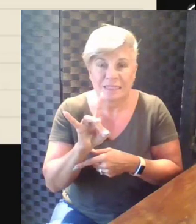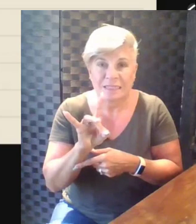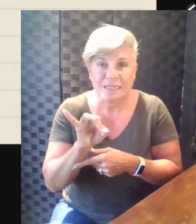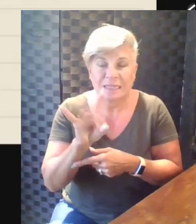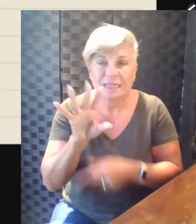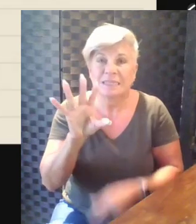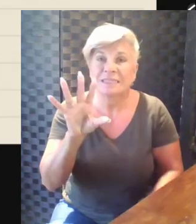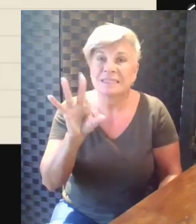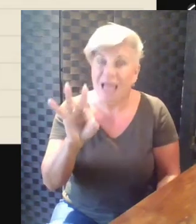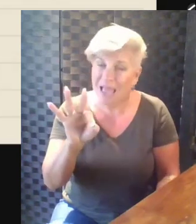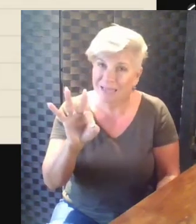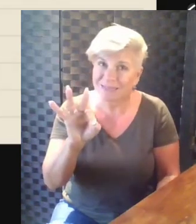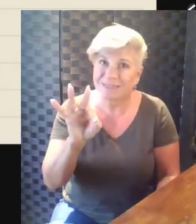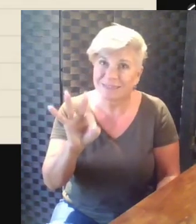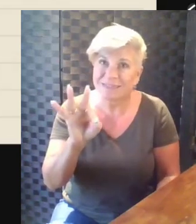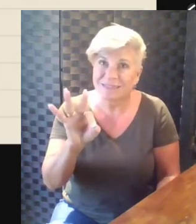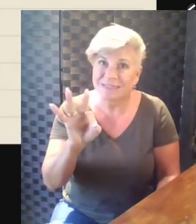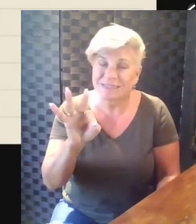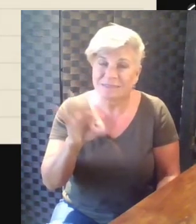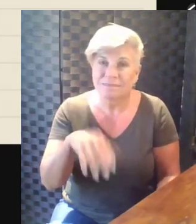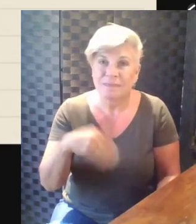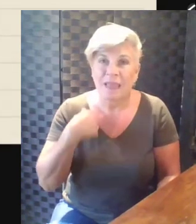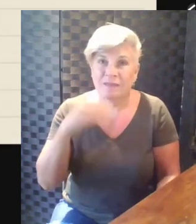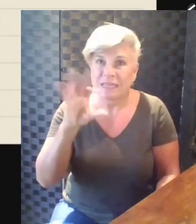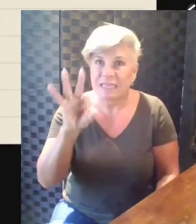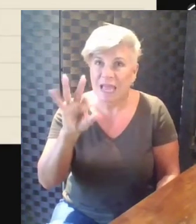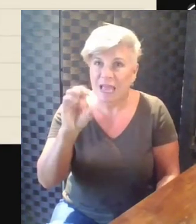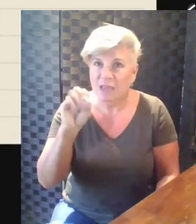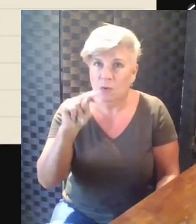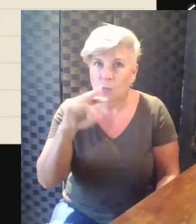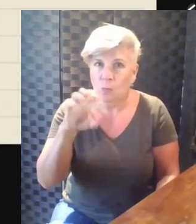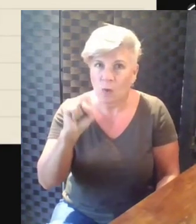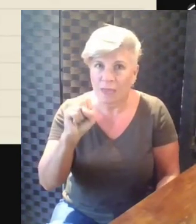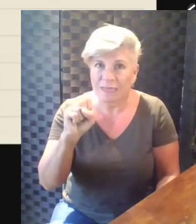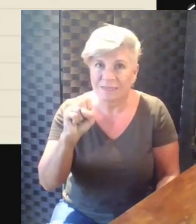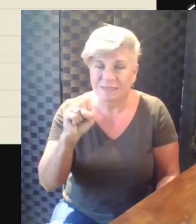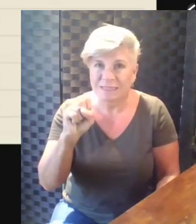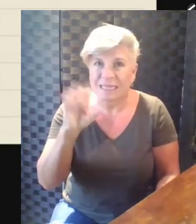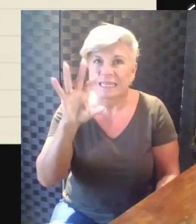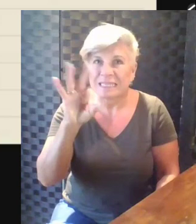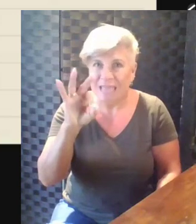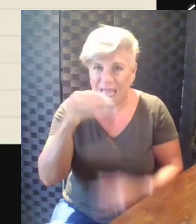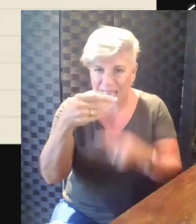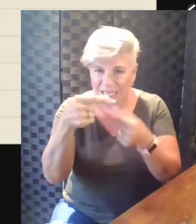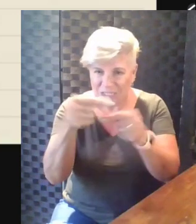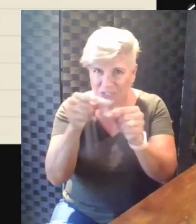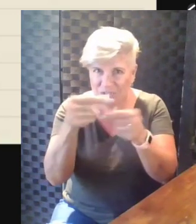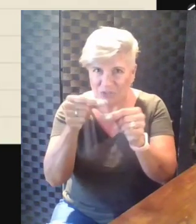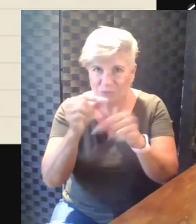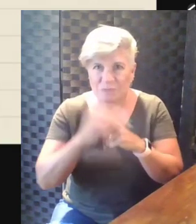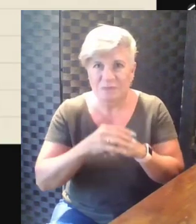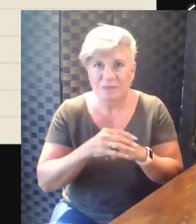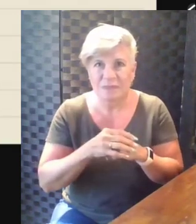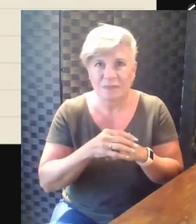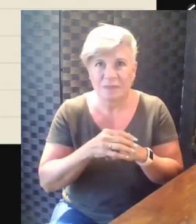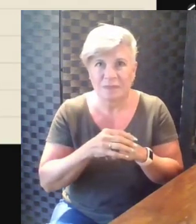8, 9. We have 9 cubes.